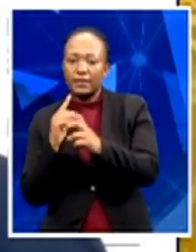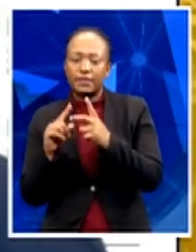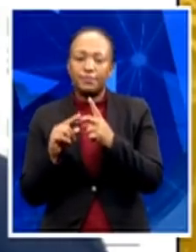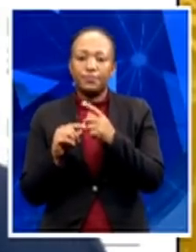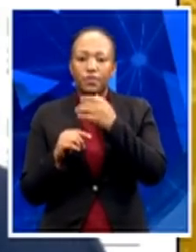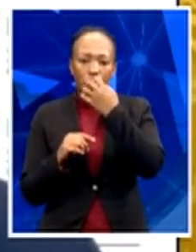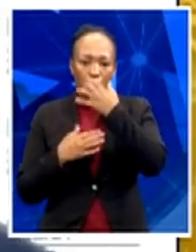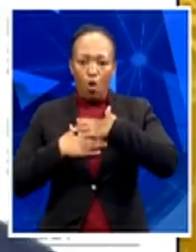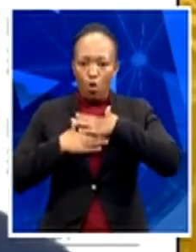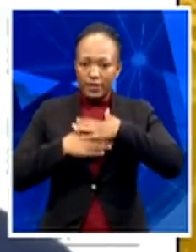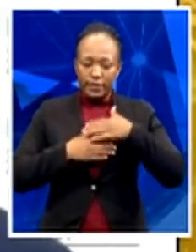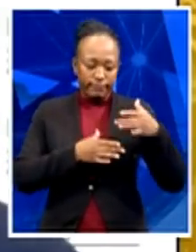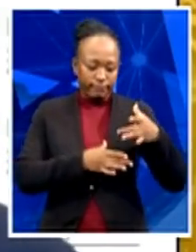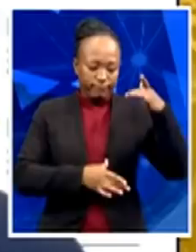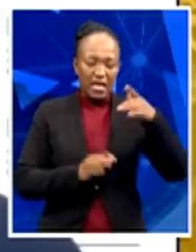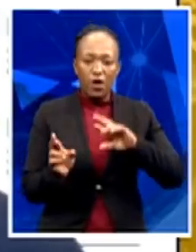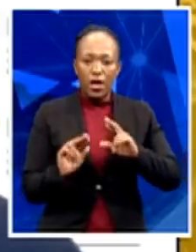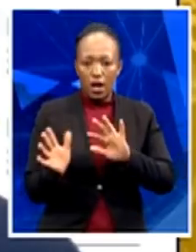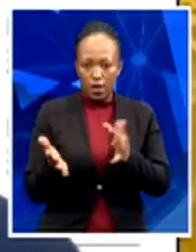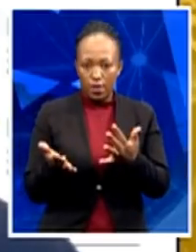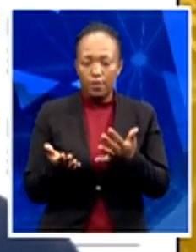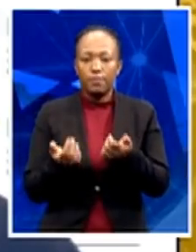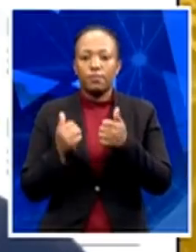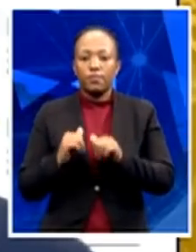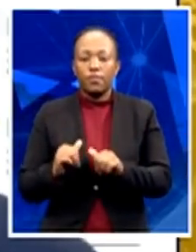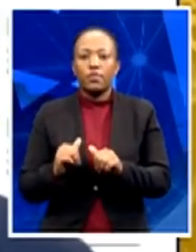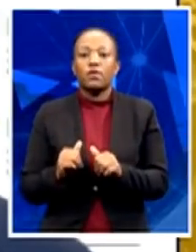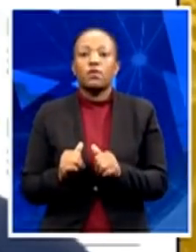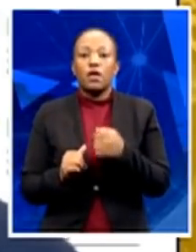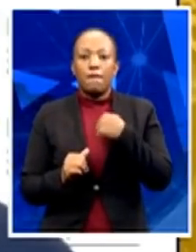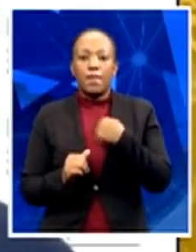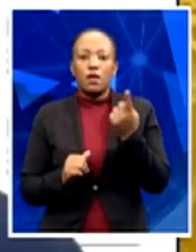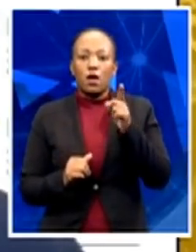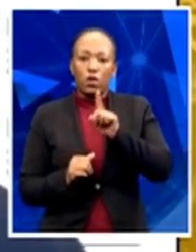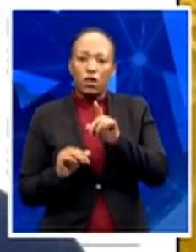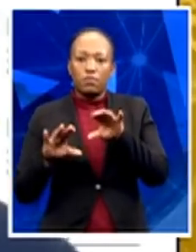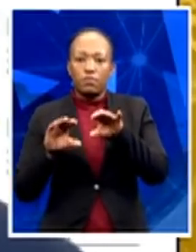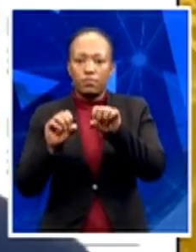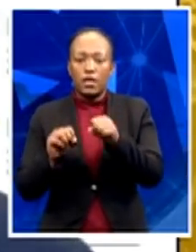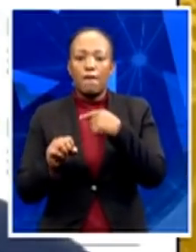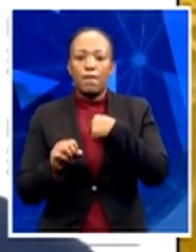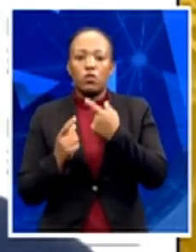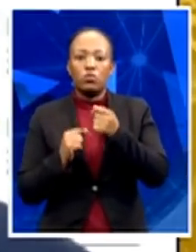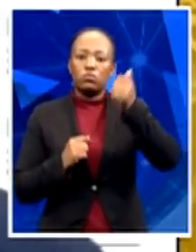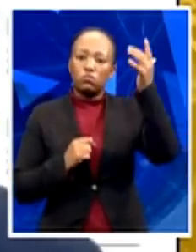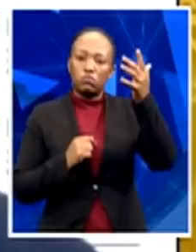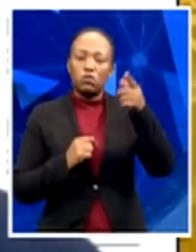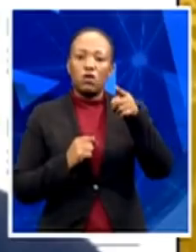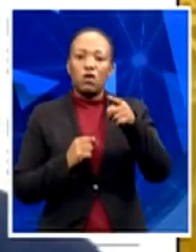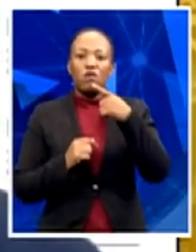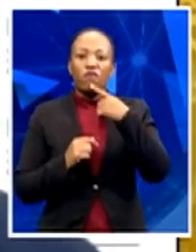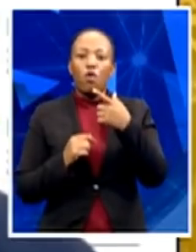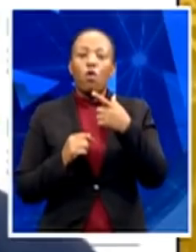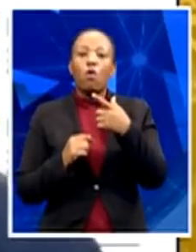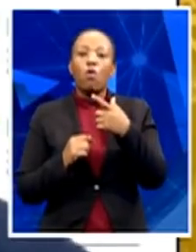readiness. Thereafter, I will then come in and do a presentation on the digital vibes matter. With the indulgence of the Chair, I